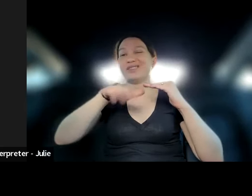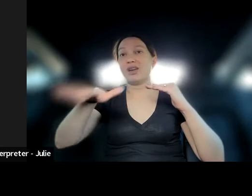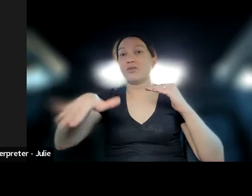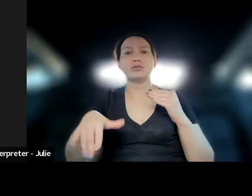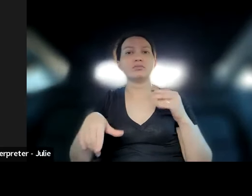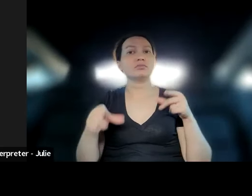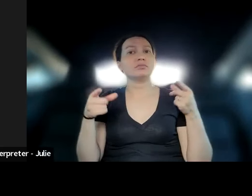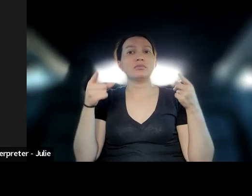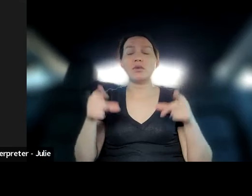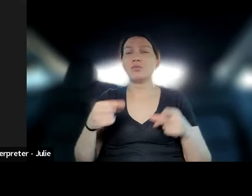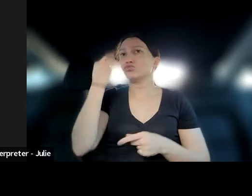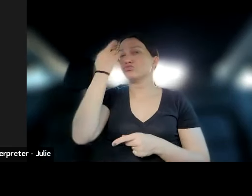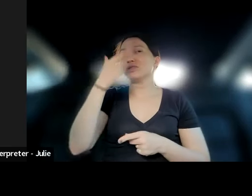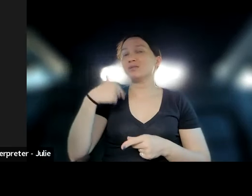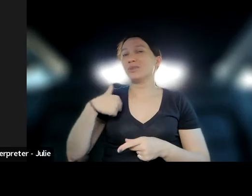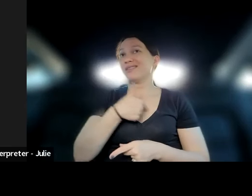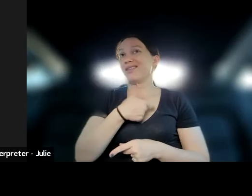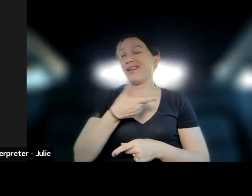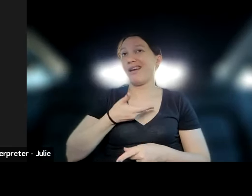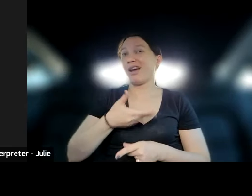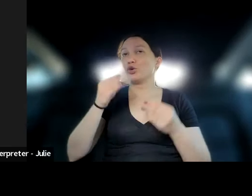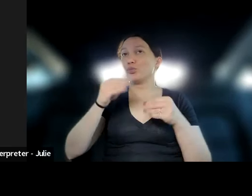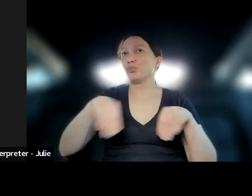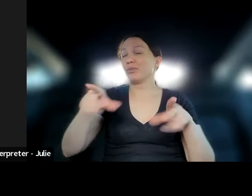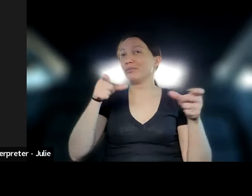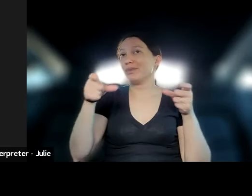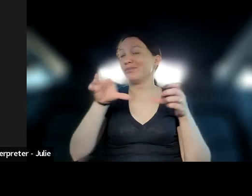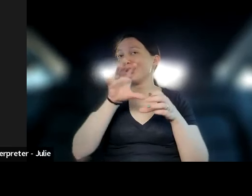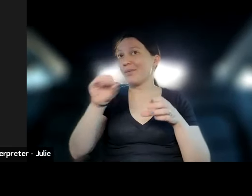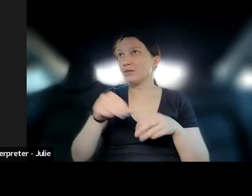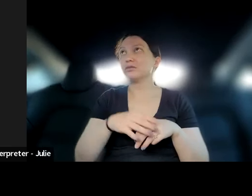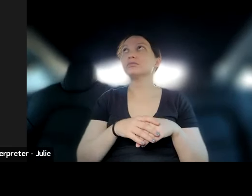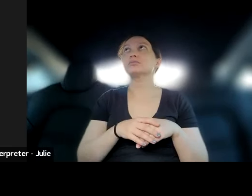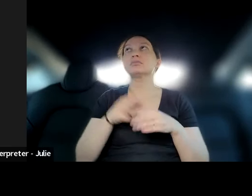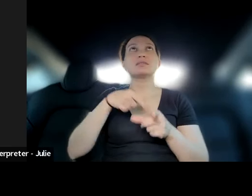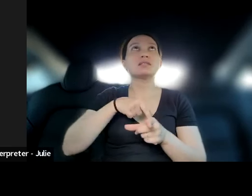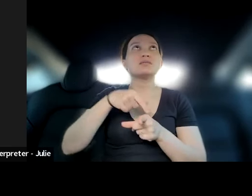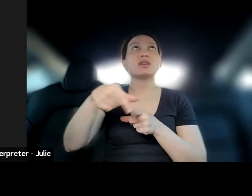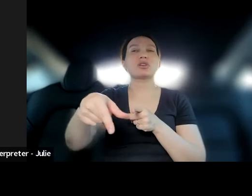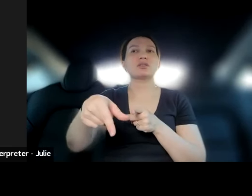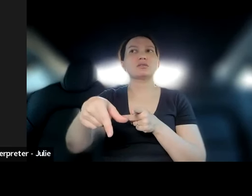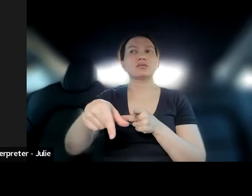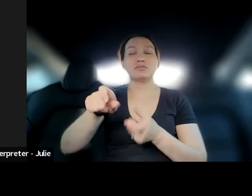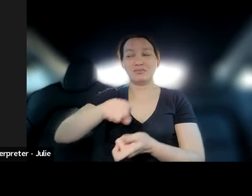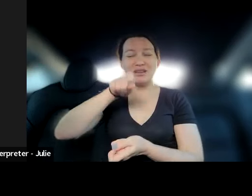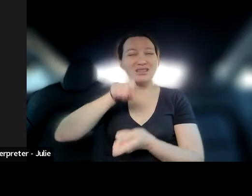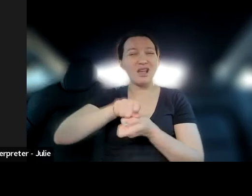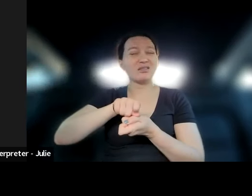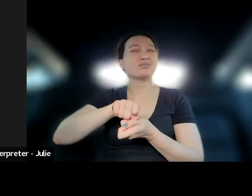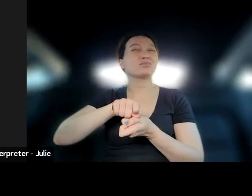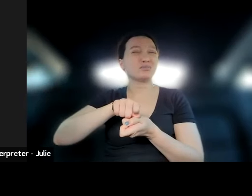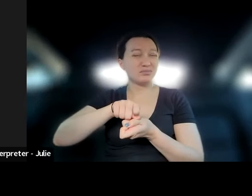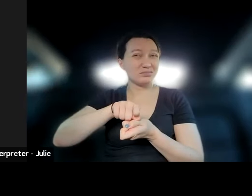goes to why we hire a property management company that specializes in exactly this.